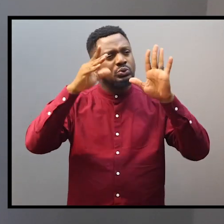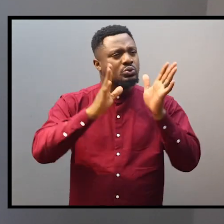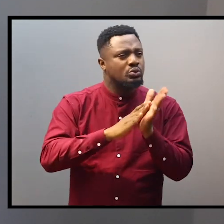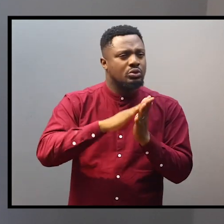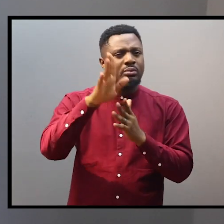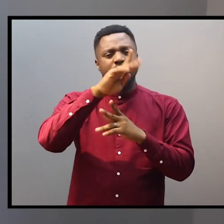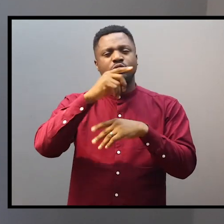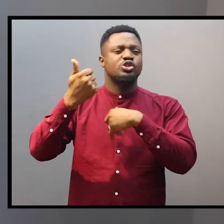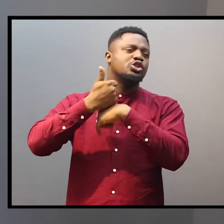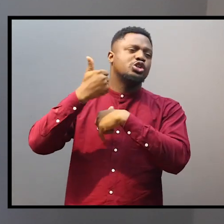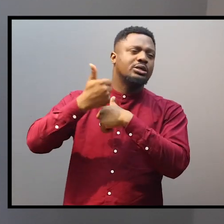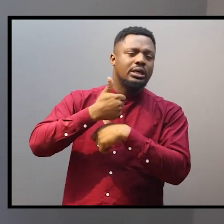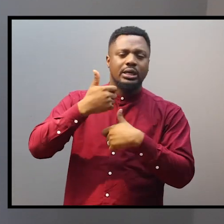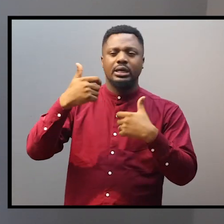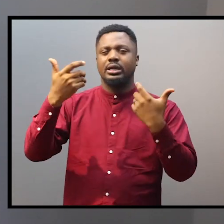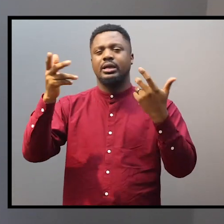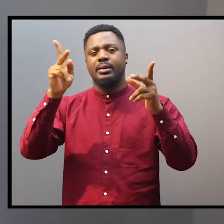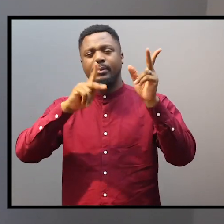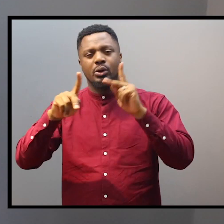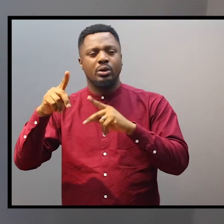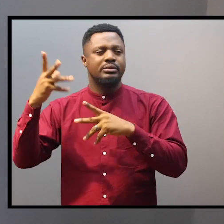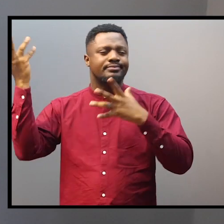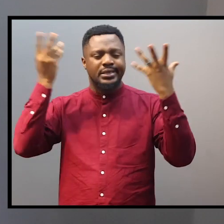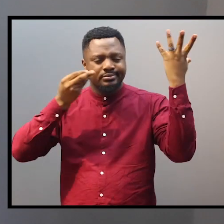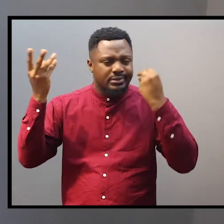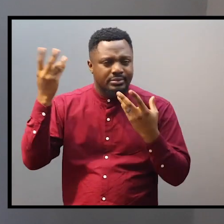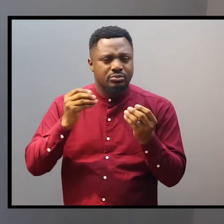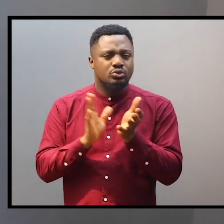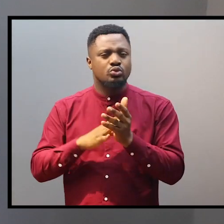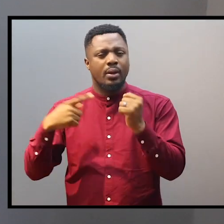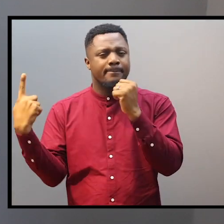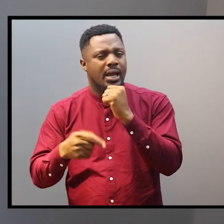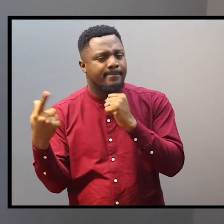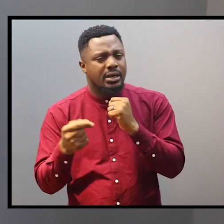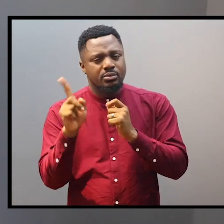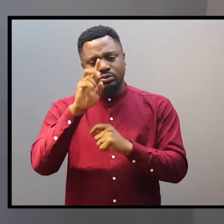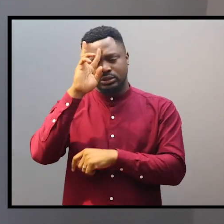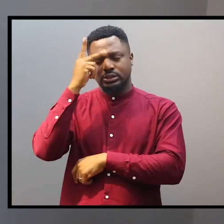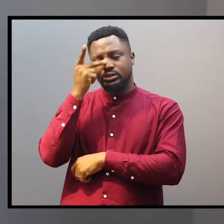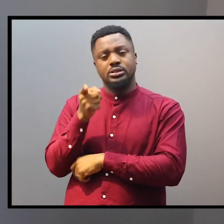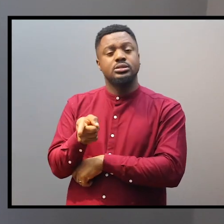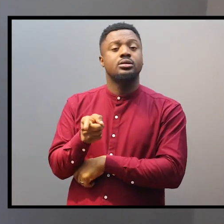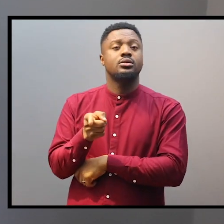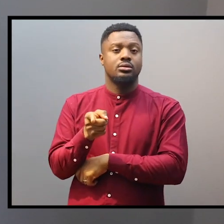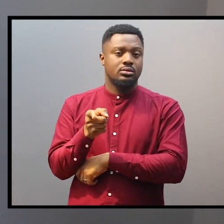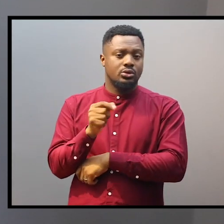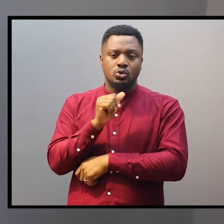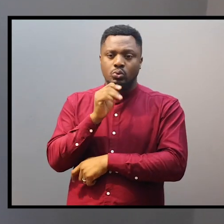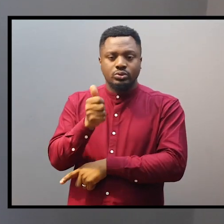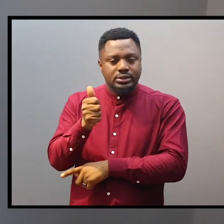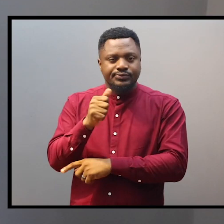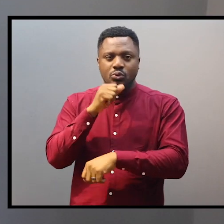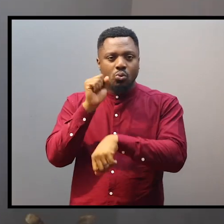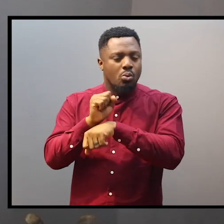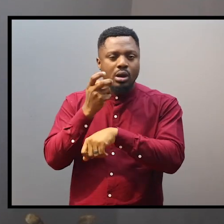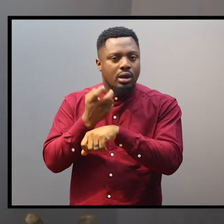through school, they are not doing well, they are prone to being beaten a lot in school because people misunderstand that it's not that